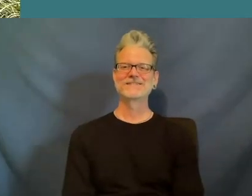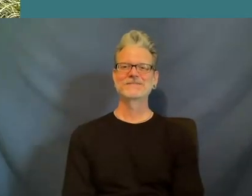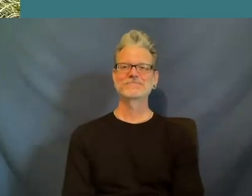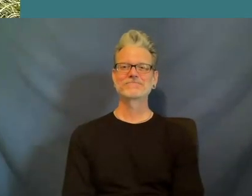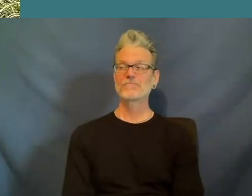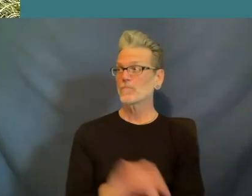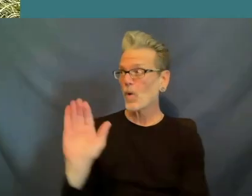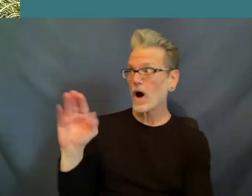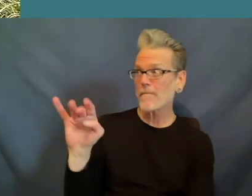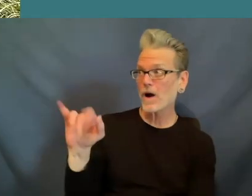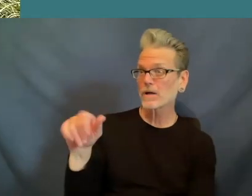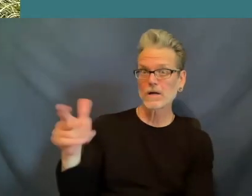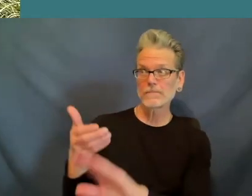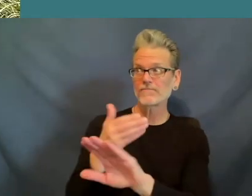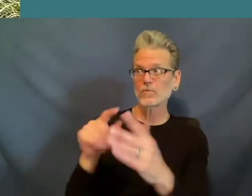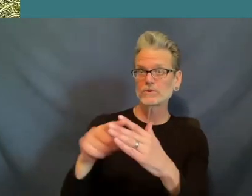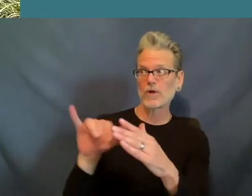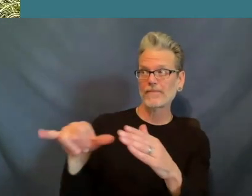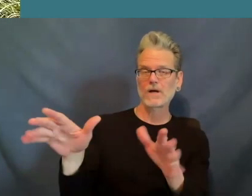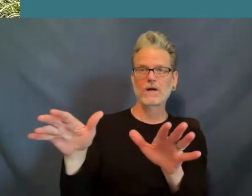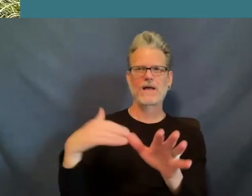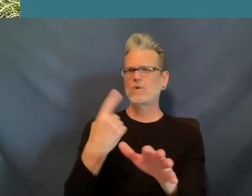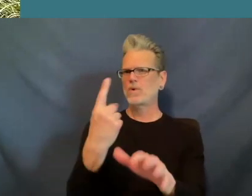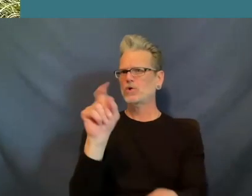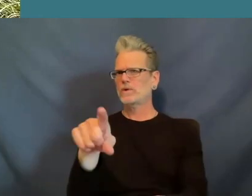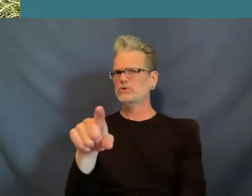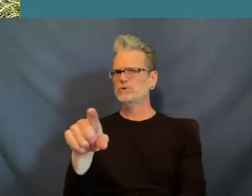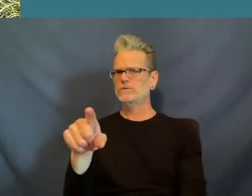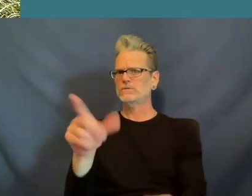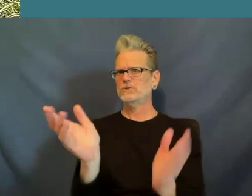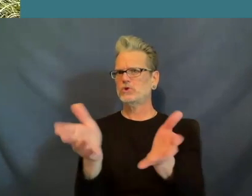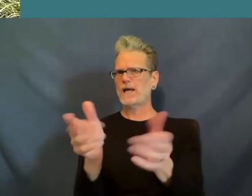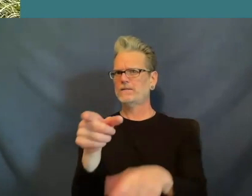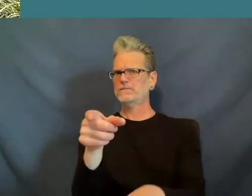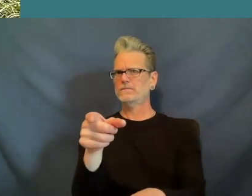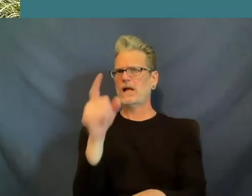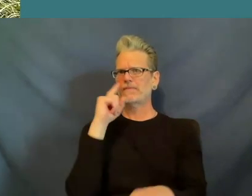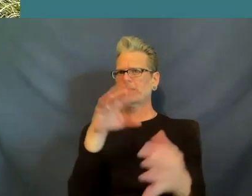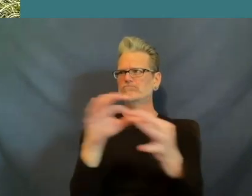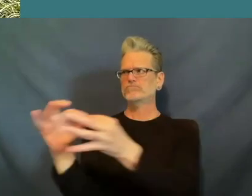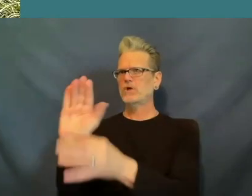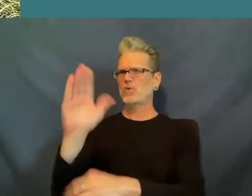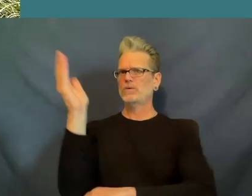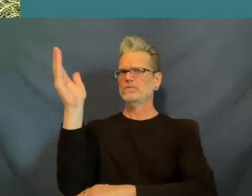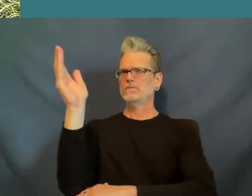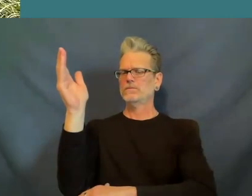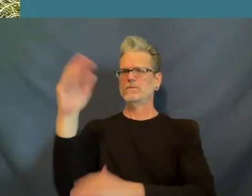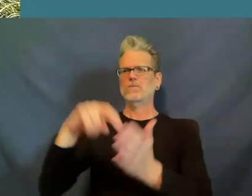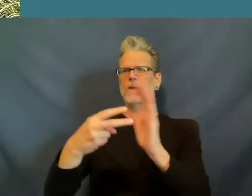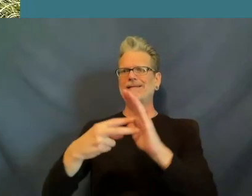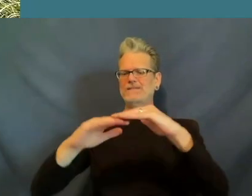do that transition, we just had one question in the chat that I think really ties nicely into your presentation about what constitutes an underserved